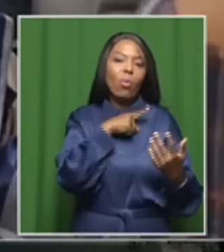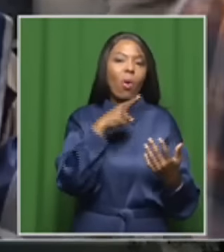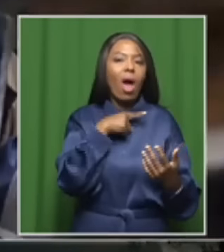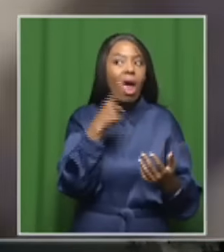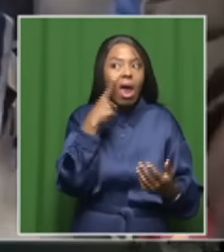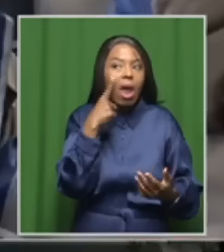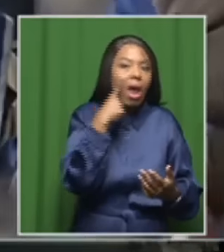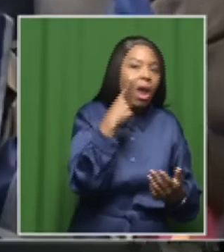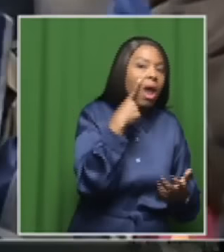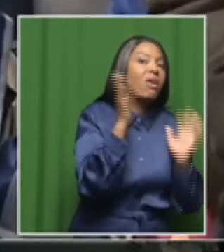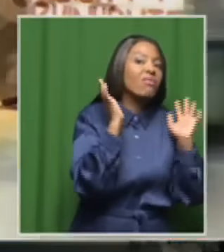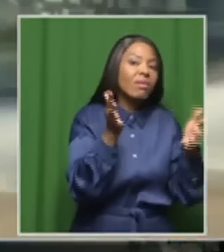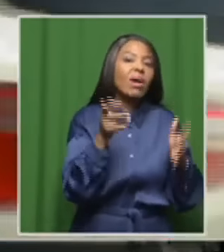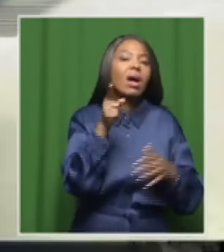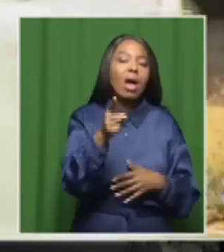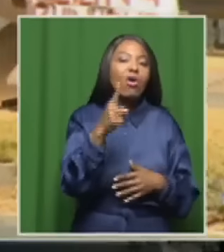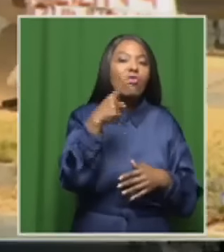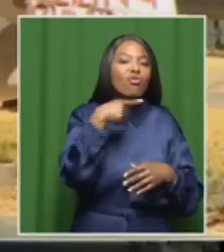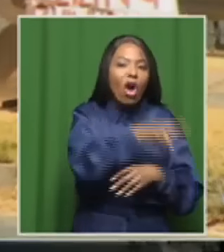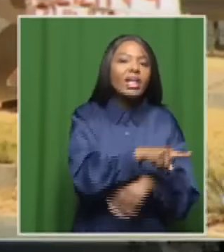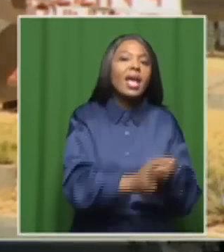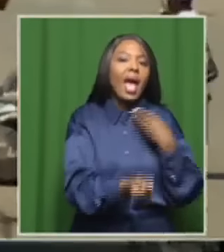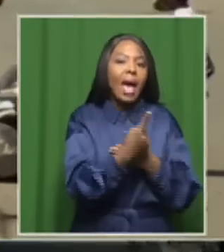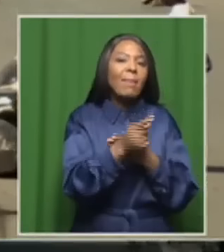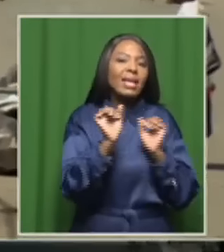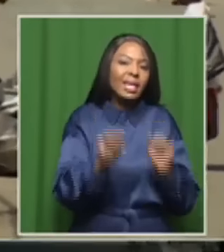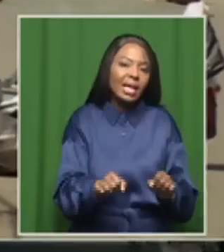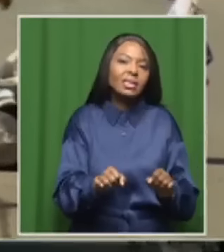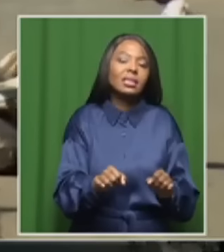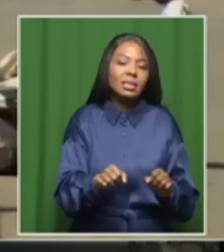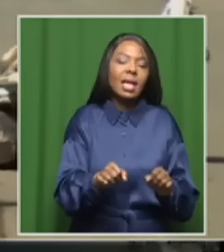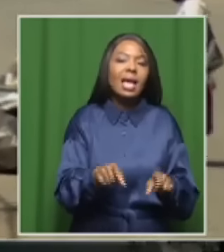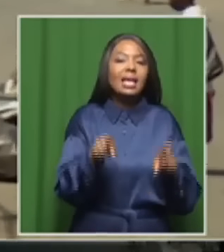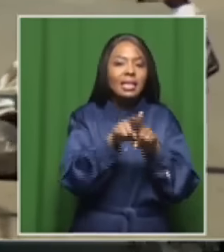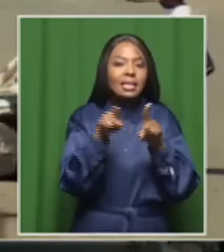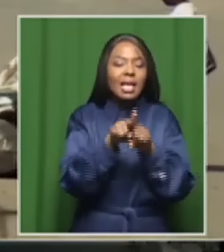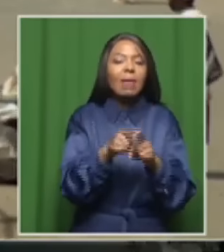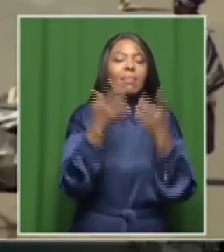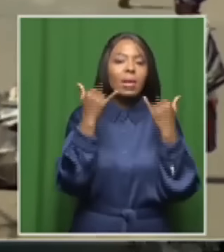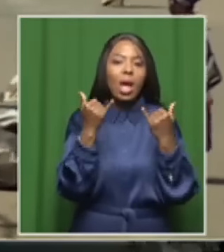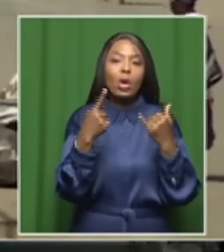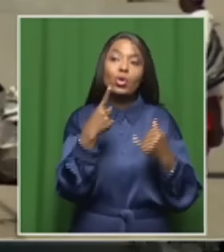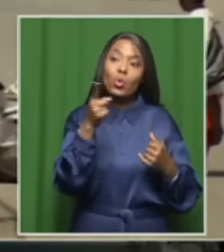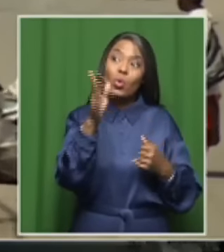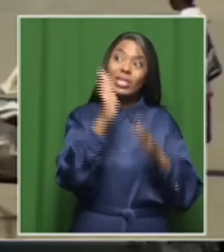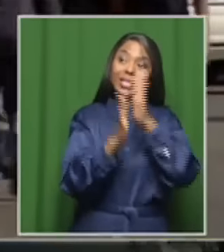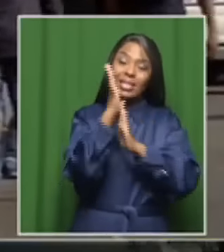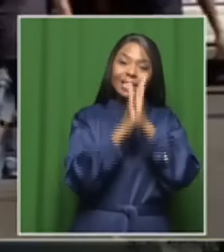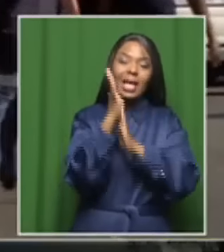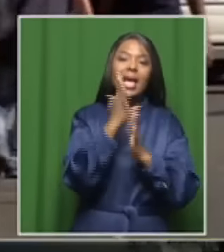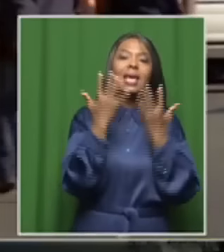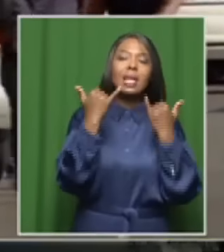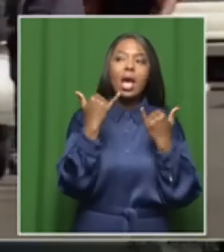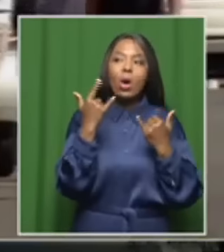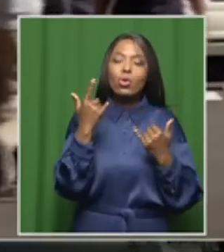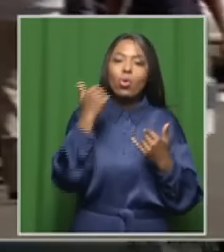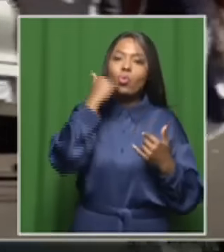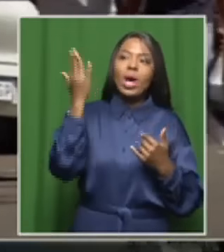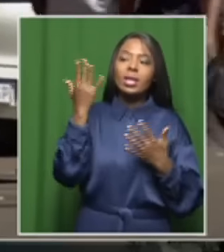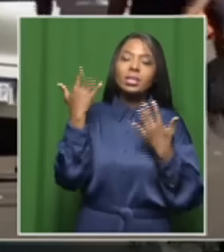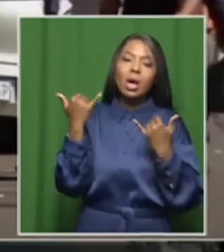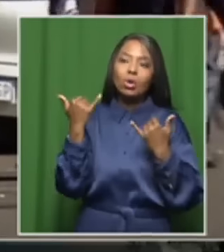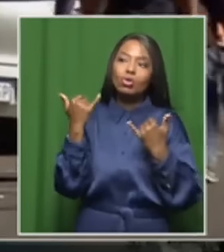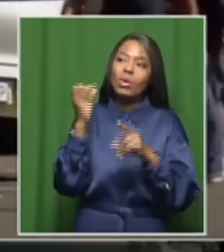at SASSA, and at the same time, as you say, one equally doesn't want to further disadvantage the